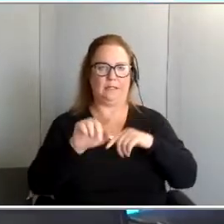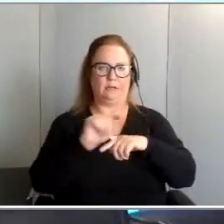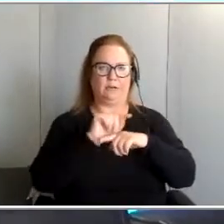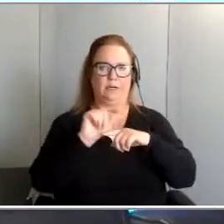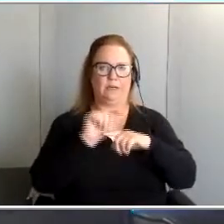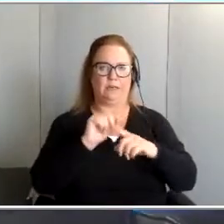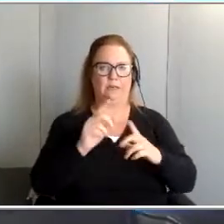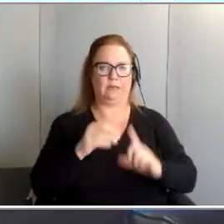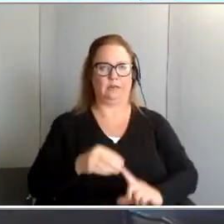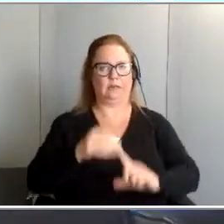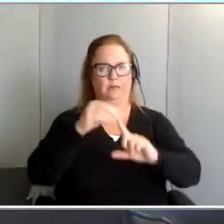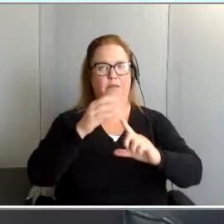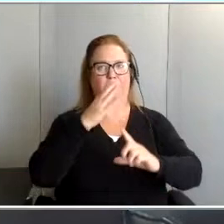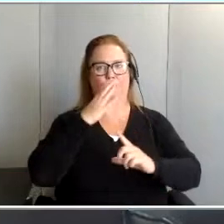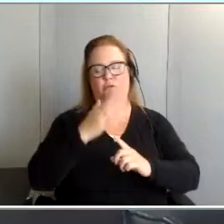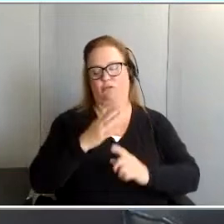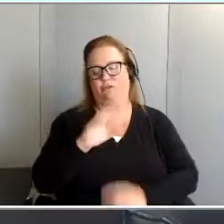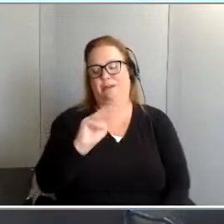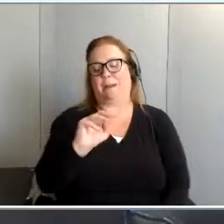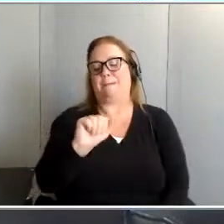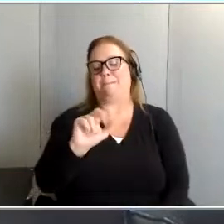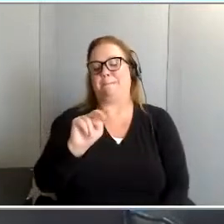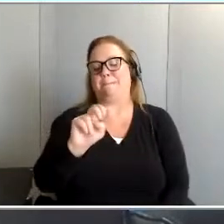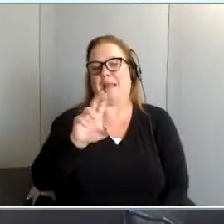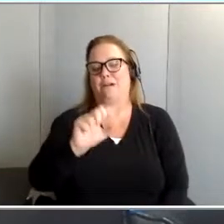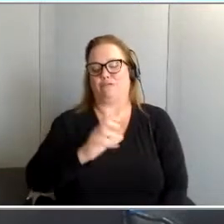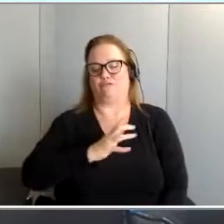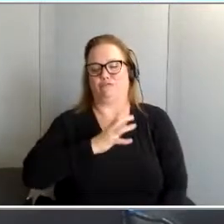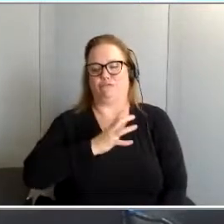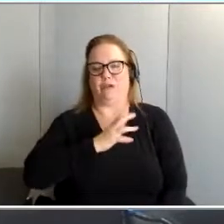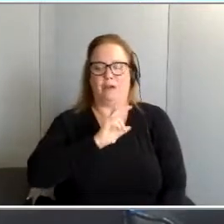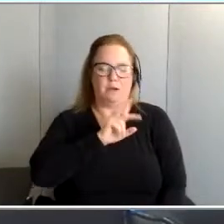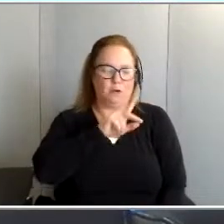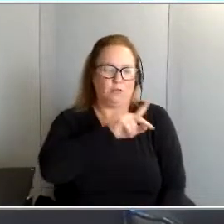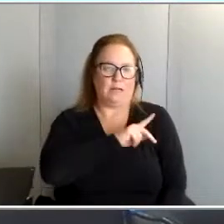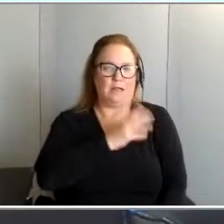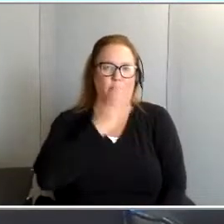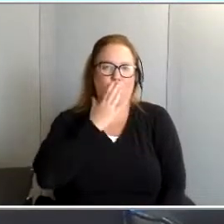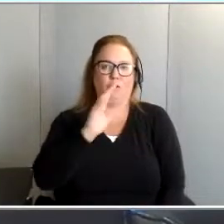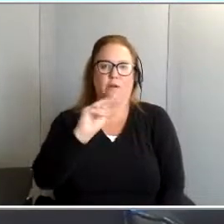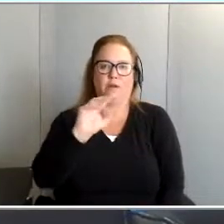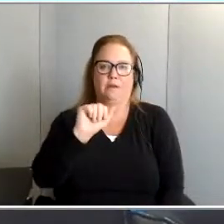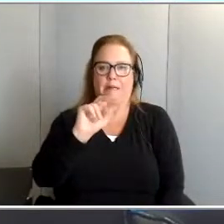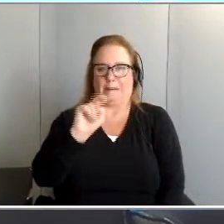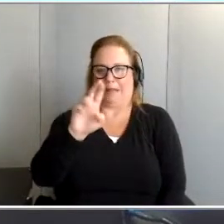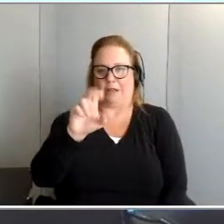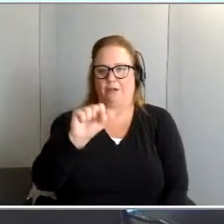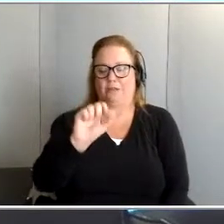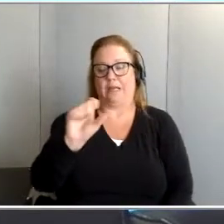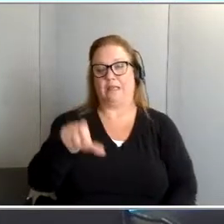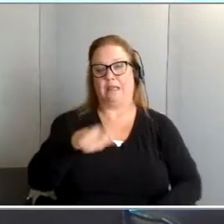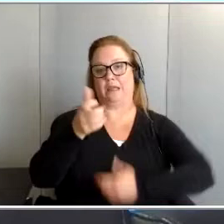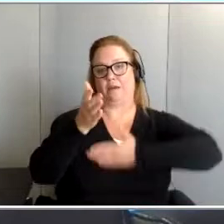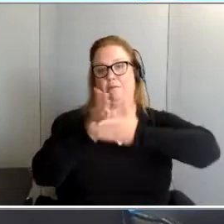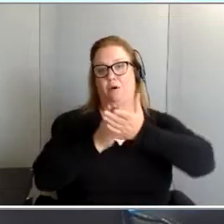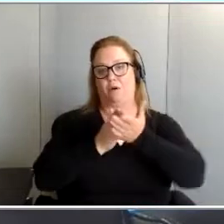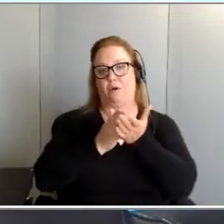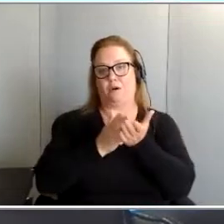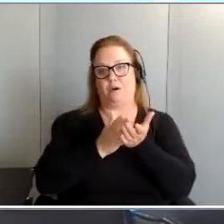It's good manners. Your animal has to have really good manners. And the other parts that make a good therapy dog